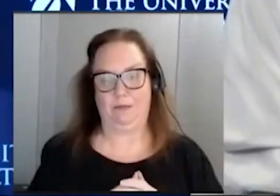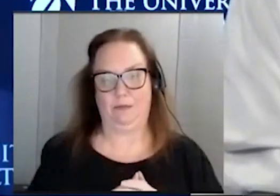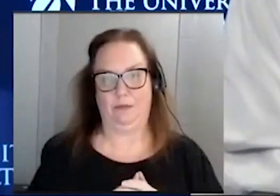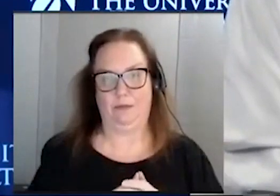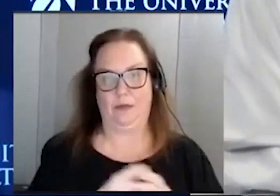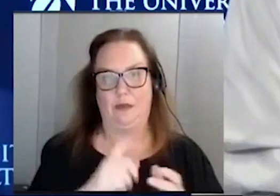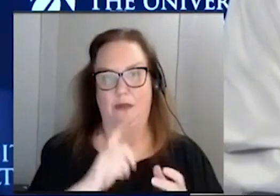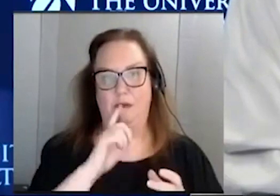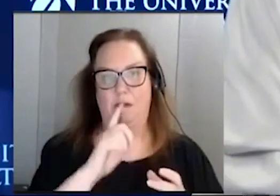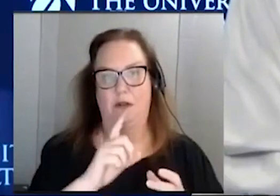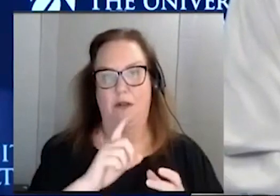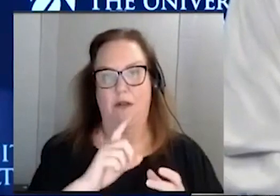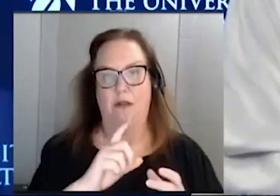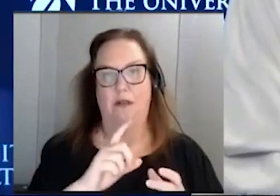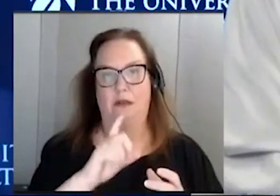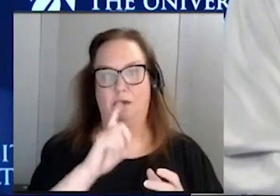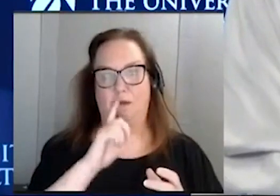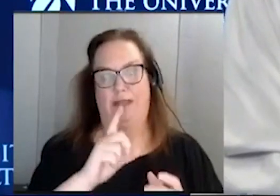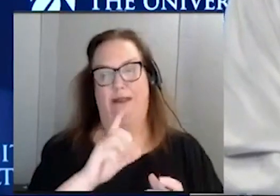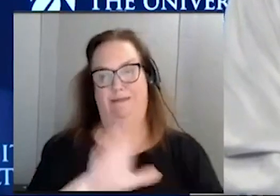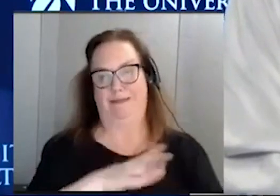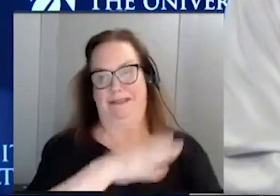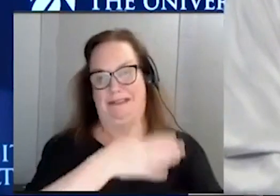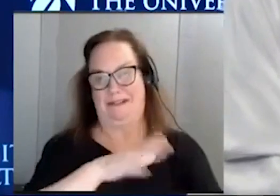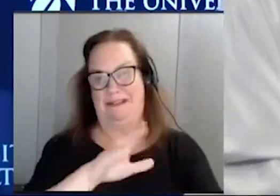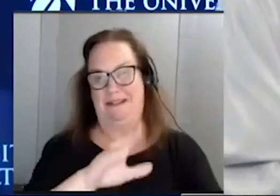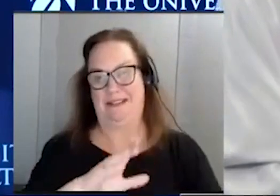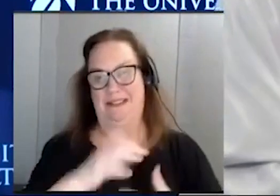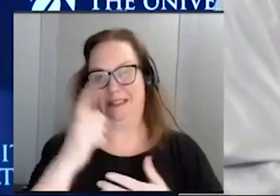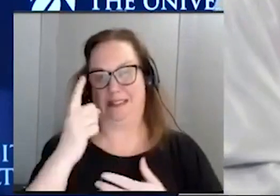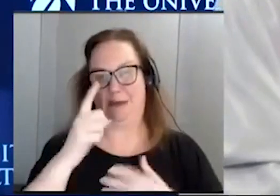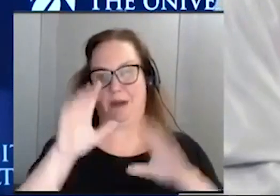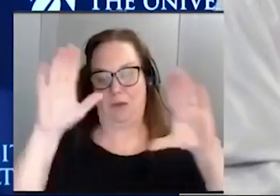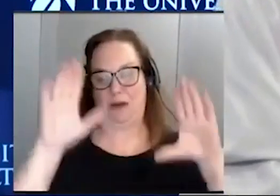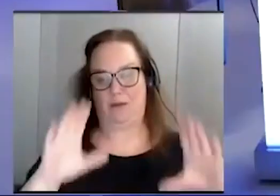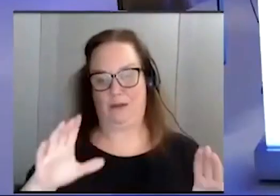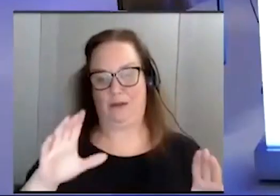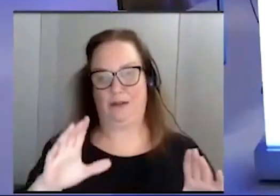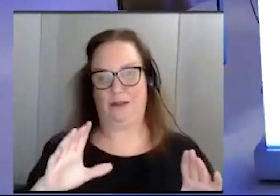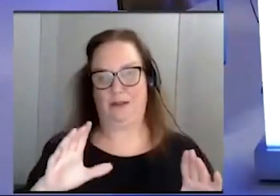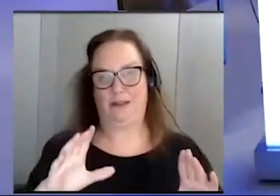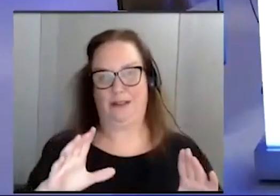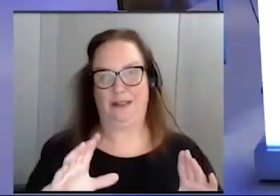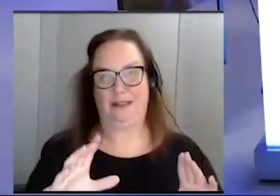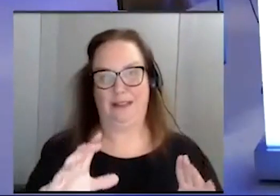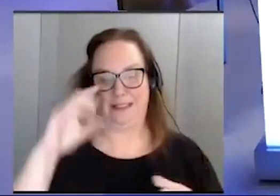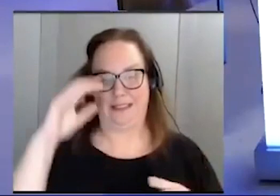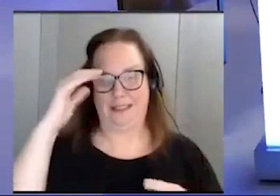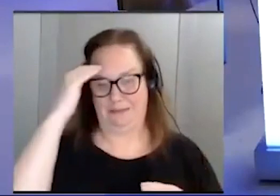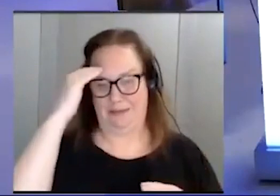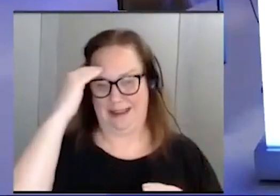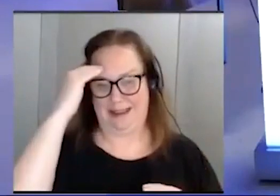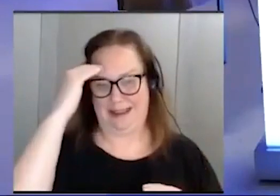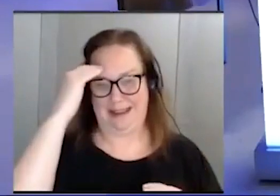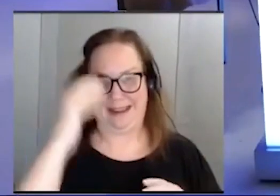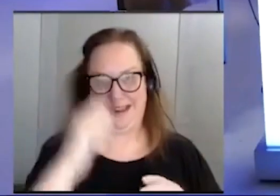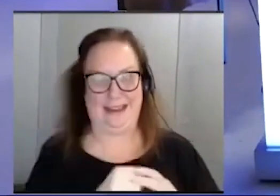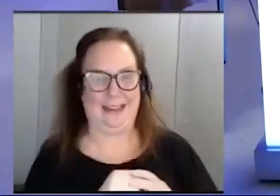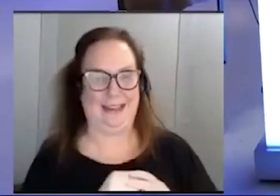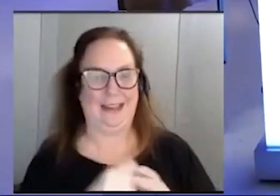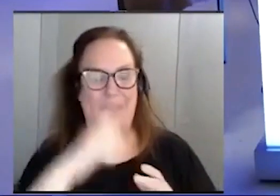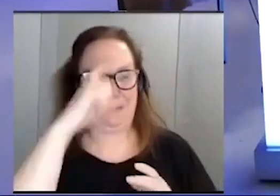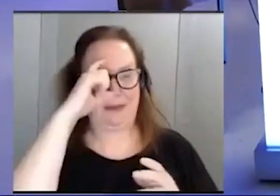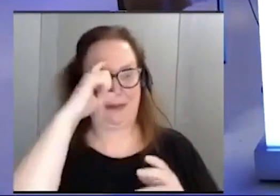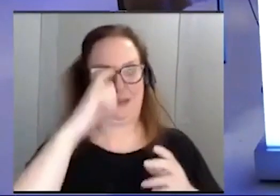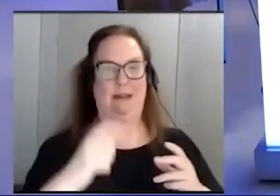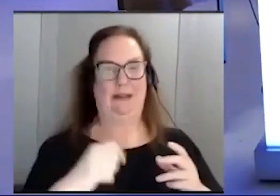of Wonderful, but it does feel like some kind of wonderful to have a little bit right here in your it's right going there, on in your head right mentally. Well, but mentally, just a little bit of